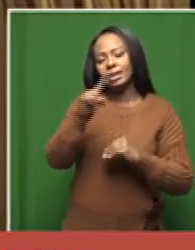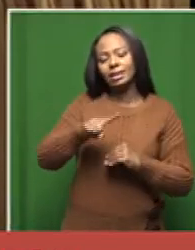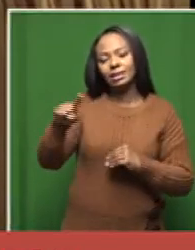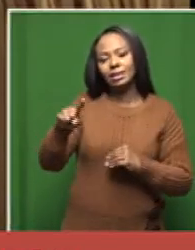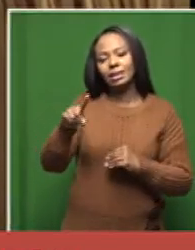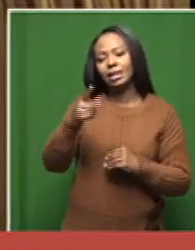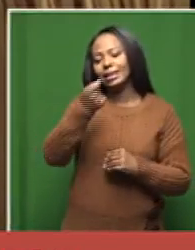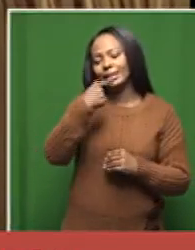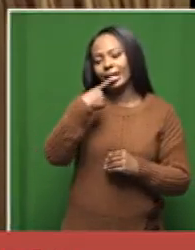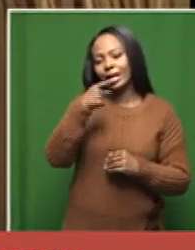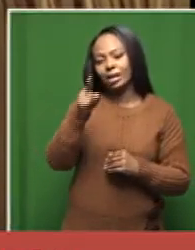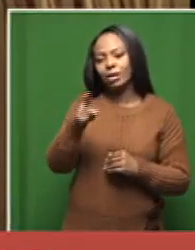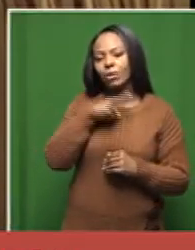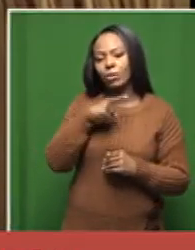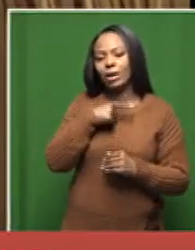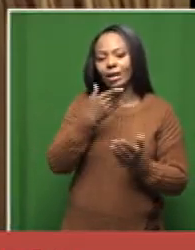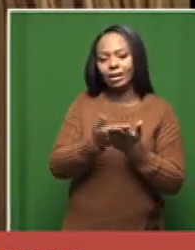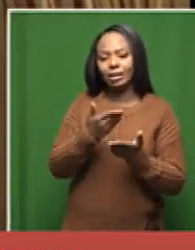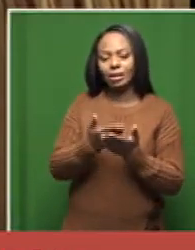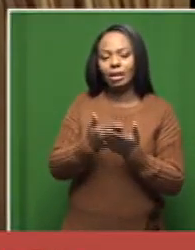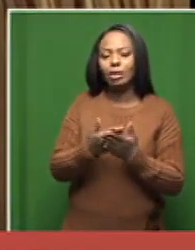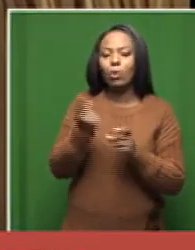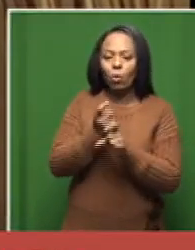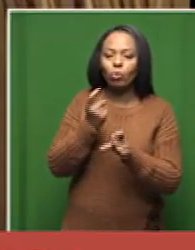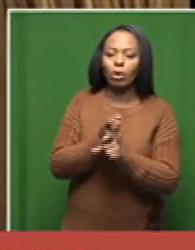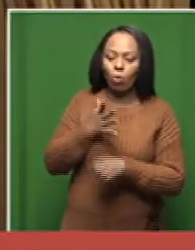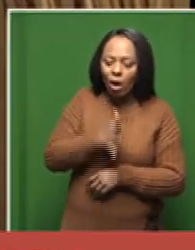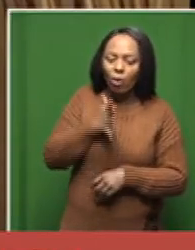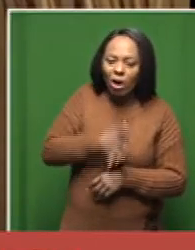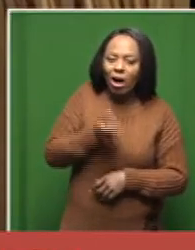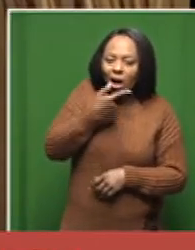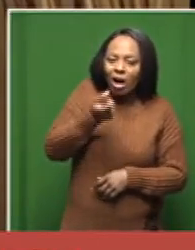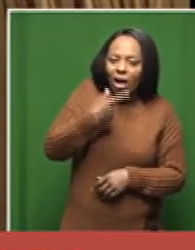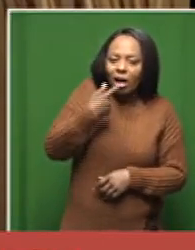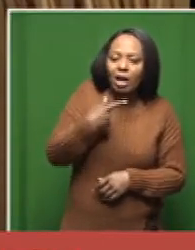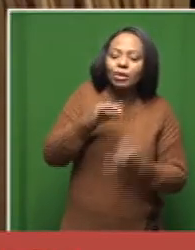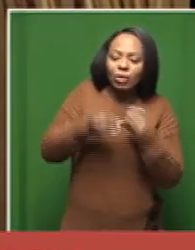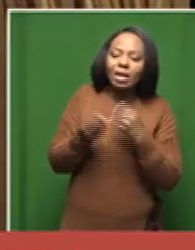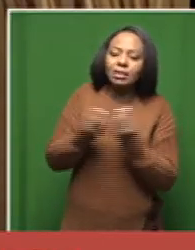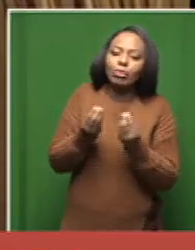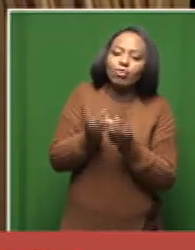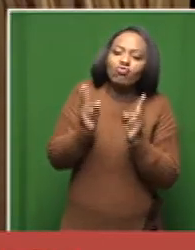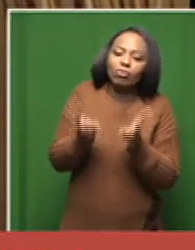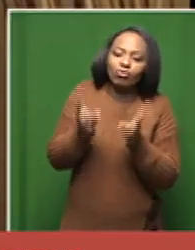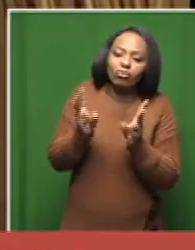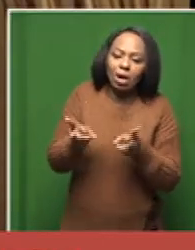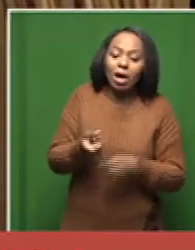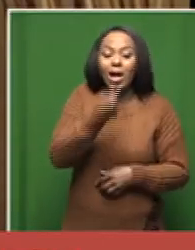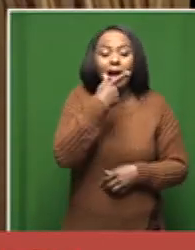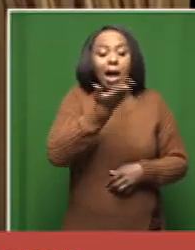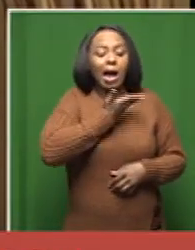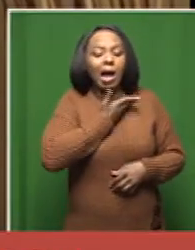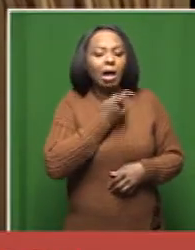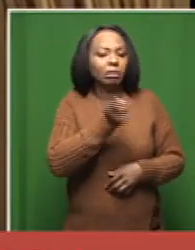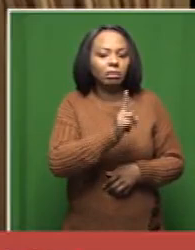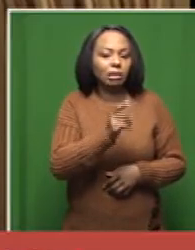drugs, which can be highly addictive, especially if you're going to be using it for some time. So try something more natural that is available